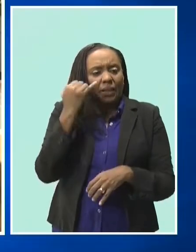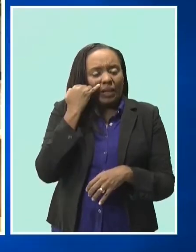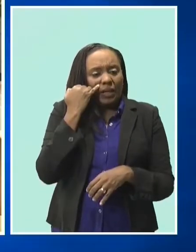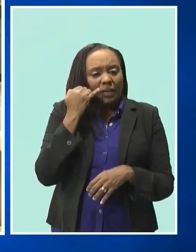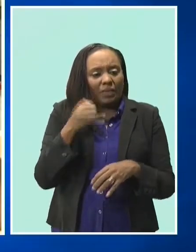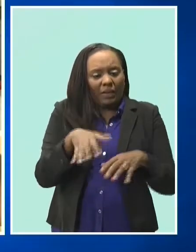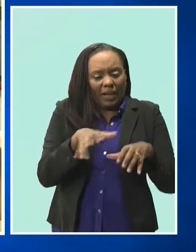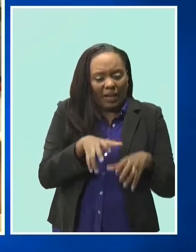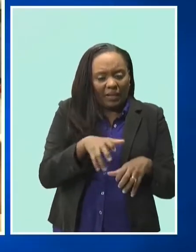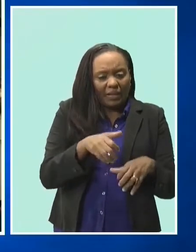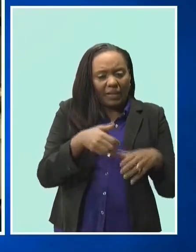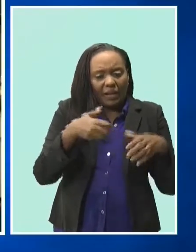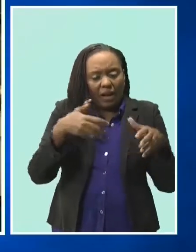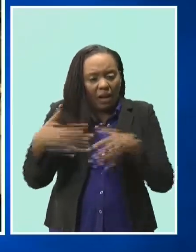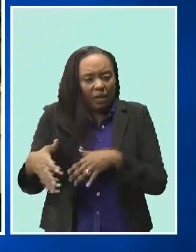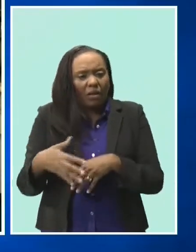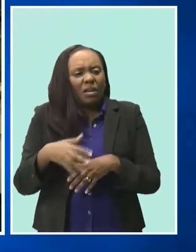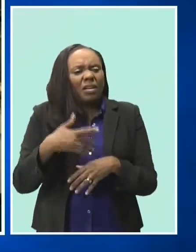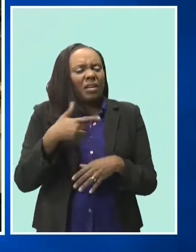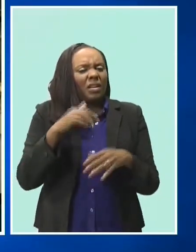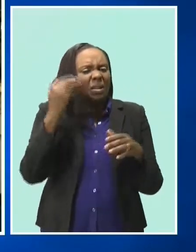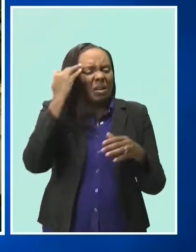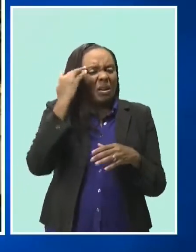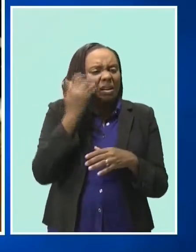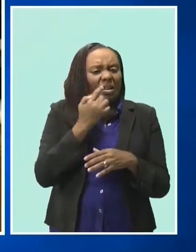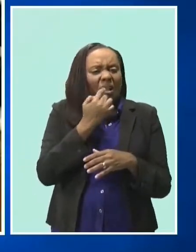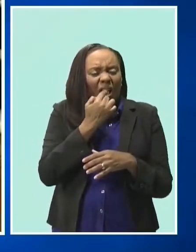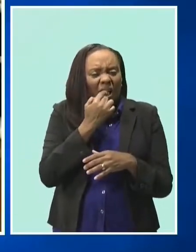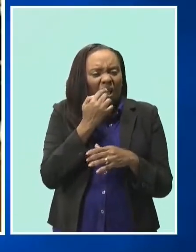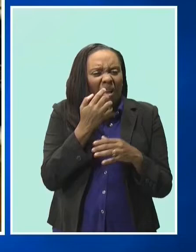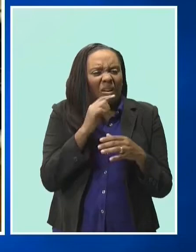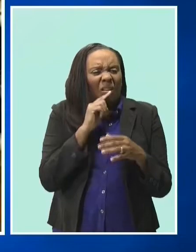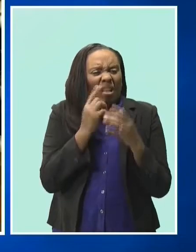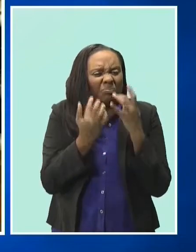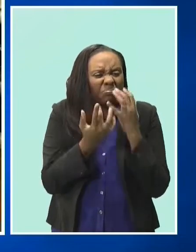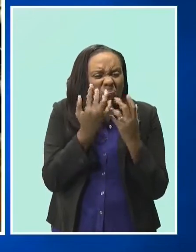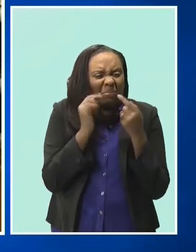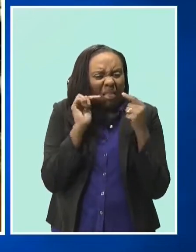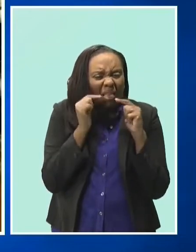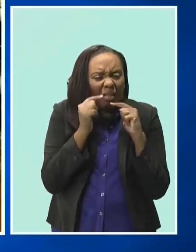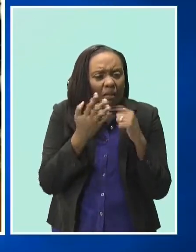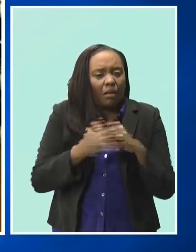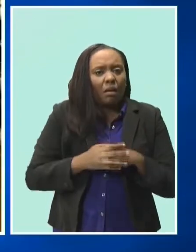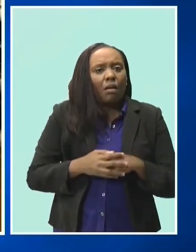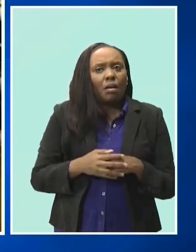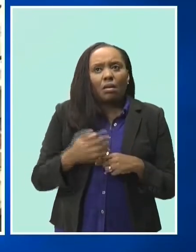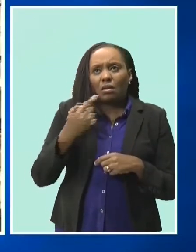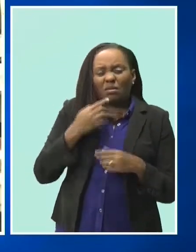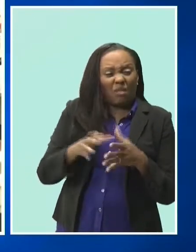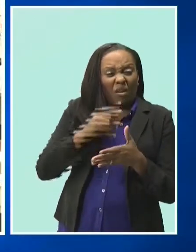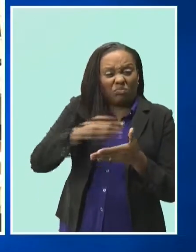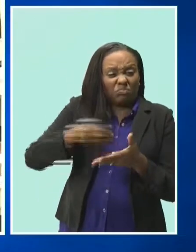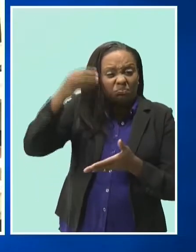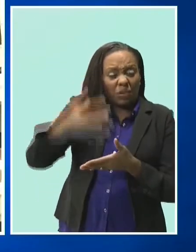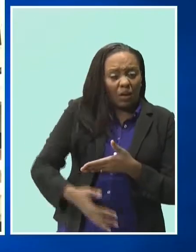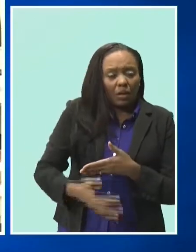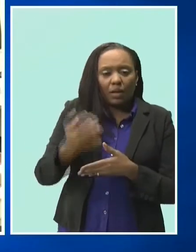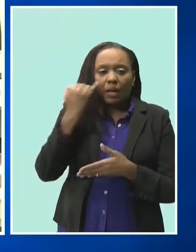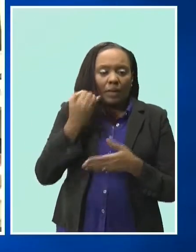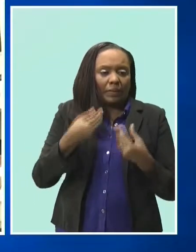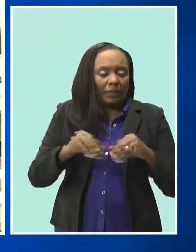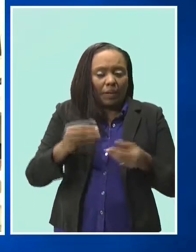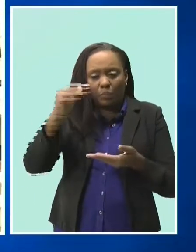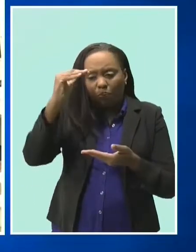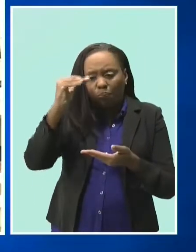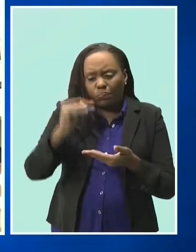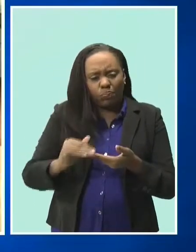owner Donna Phillips says it can cost as much as $4,000 in expenses to send out a boat. And with reduced sales, it's been hard